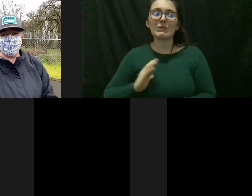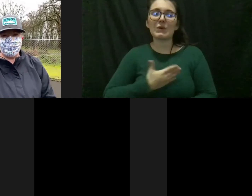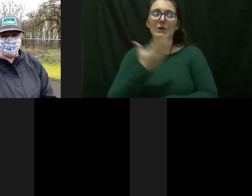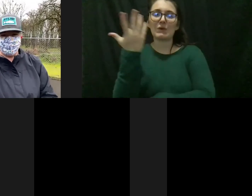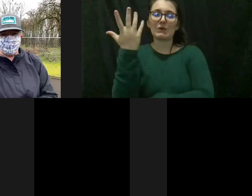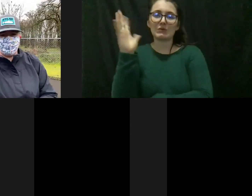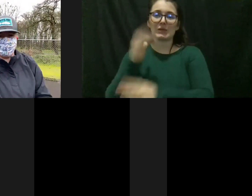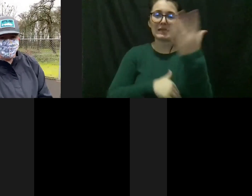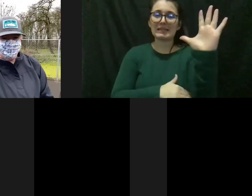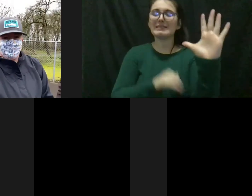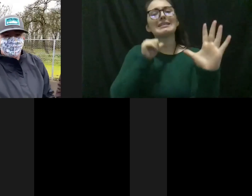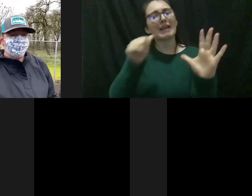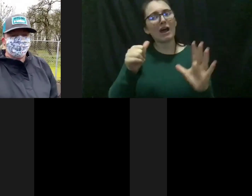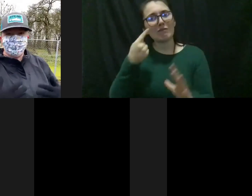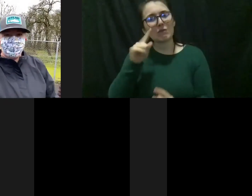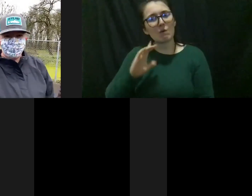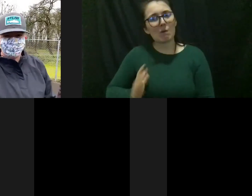Ducks like to eat the poop.